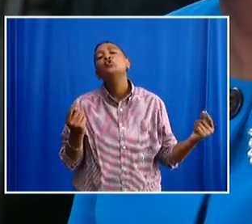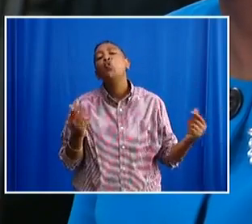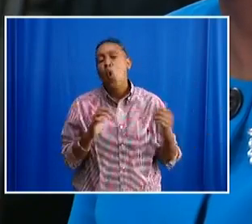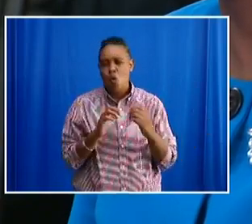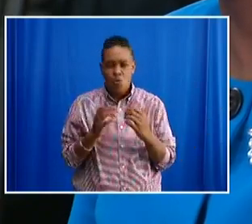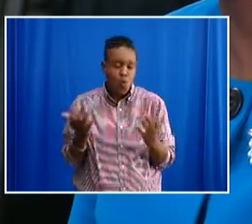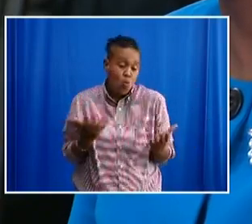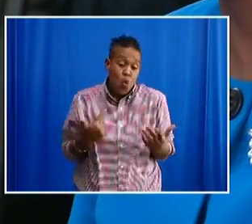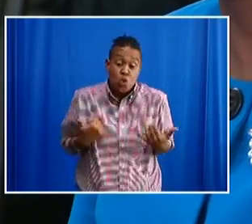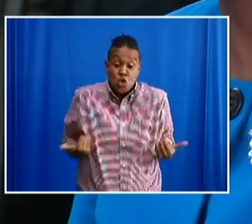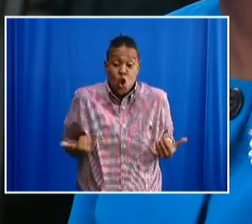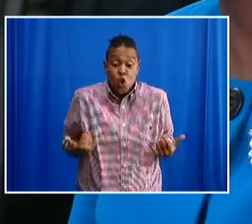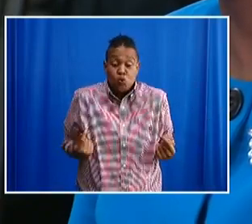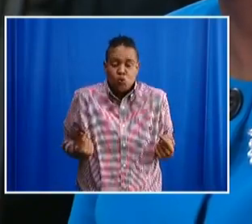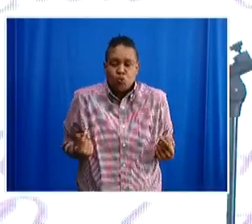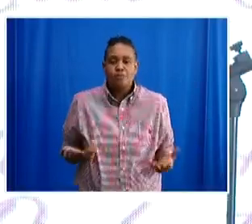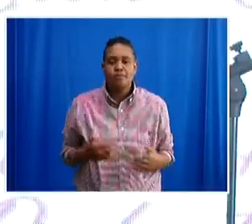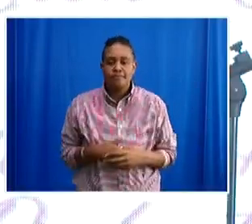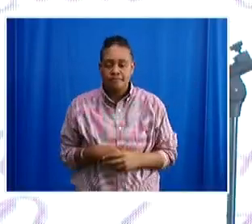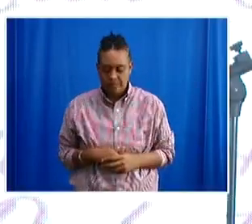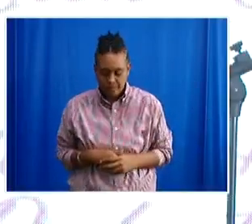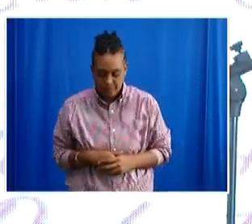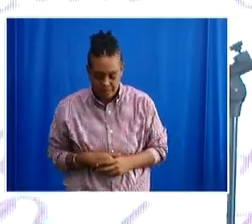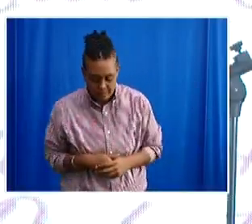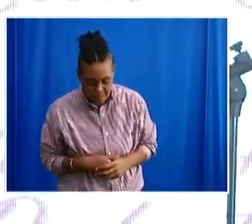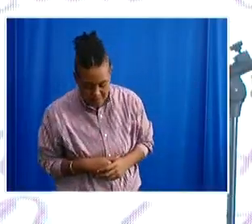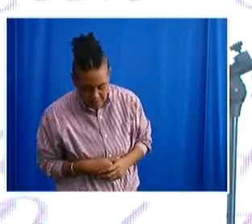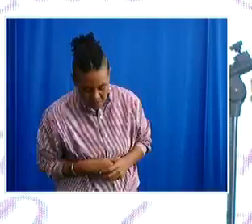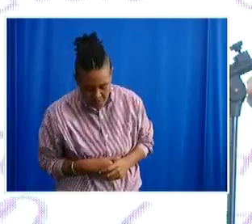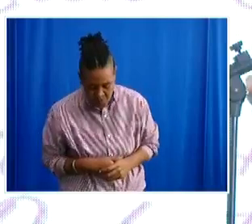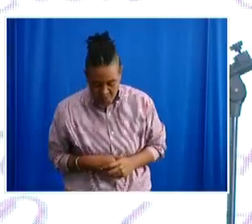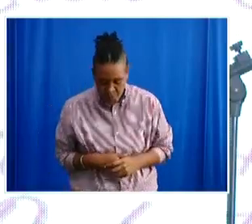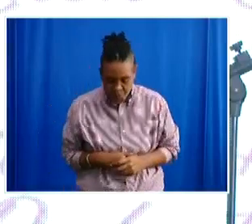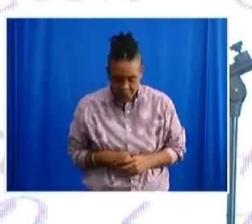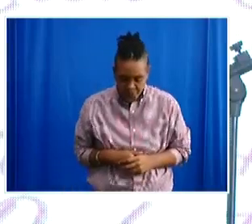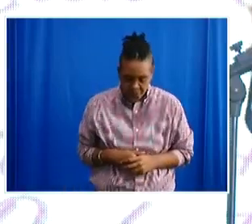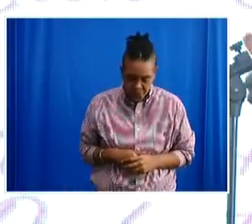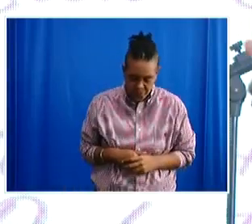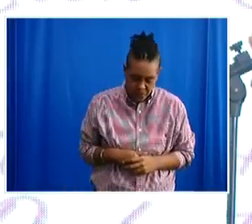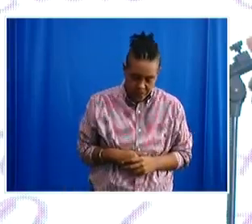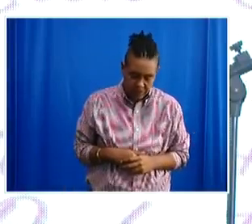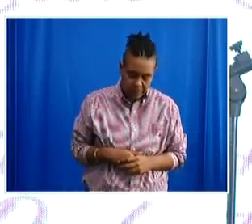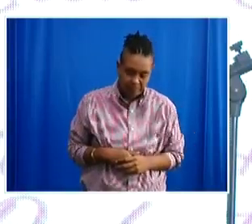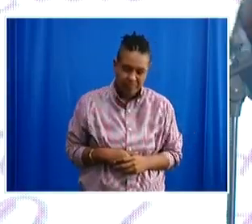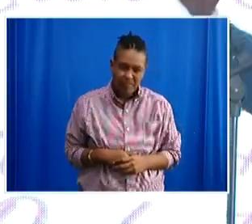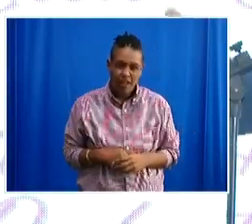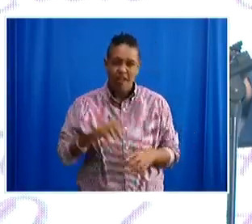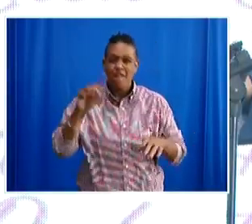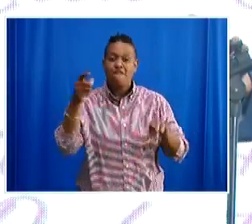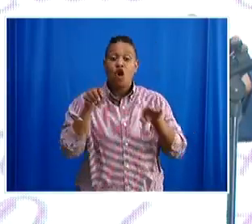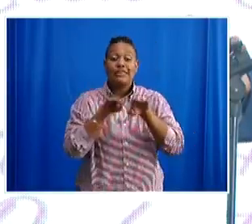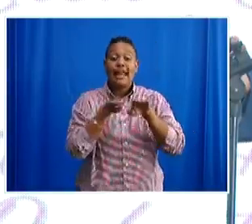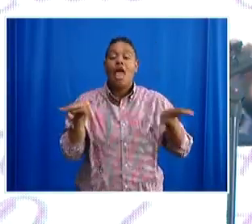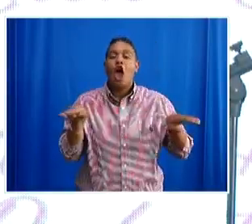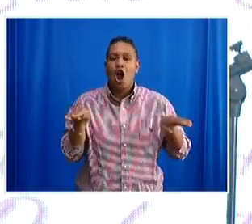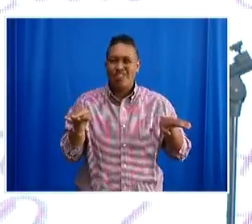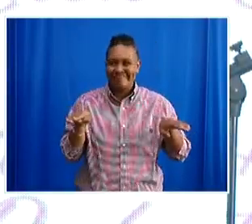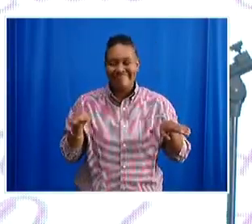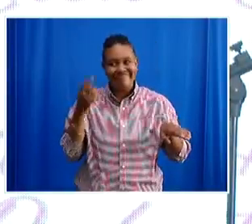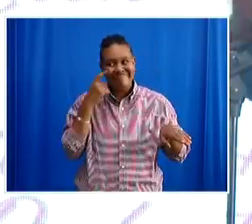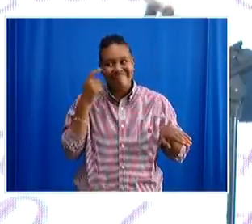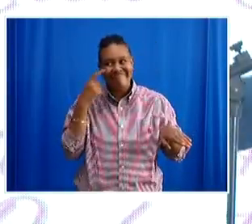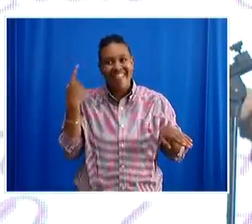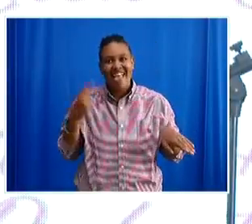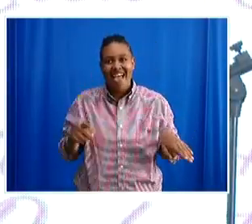what we are doing in this regard. The first layer, which we have had